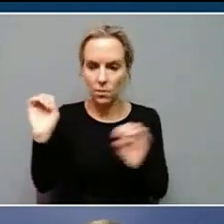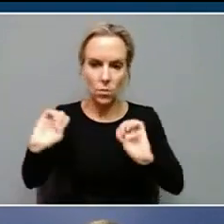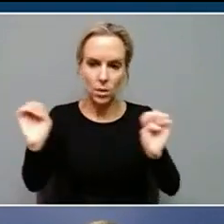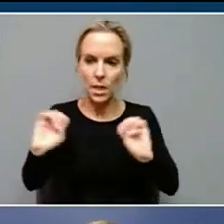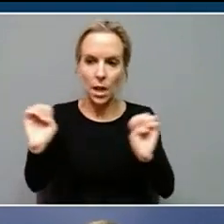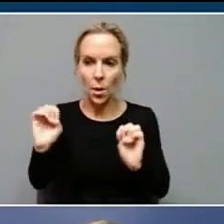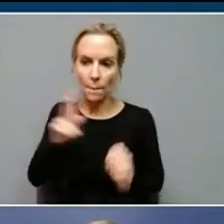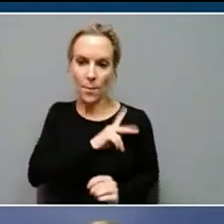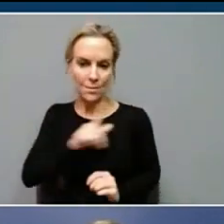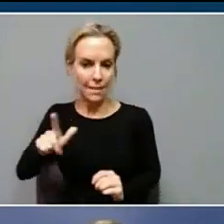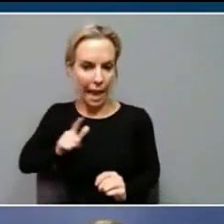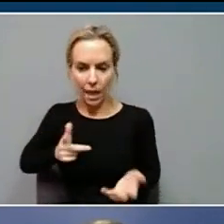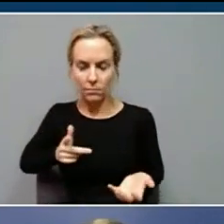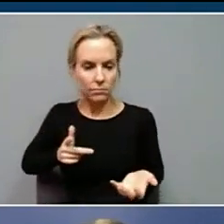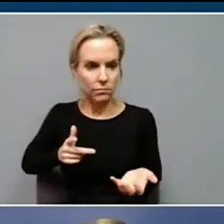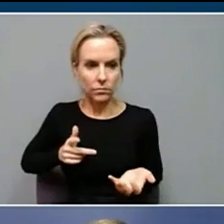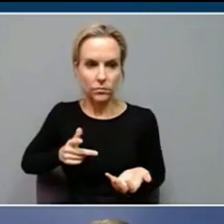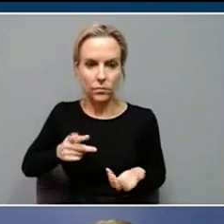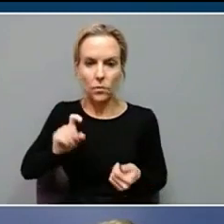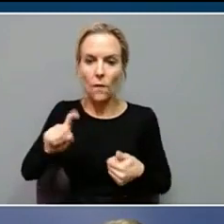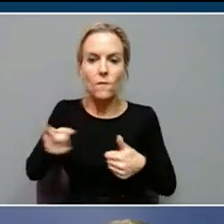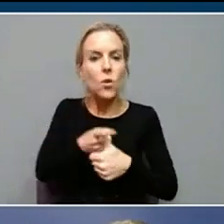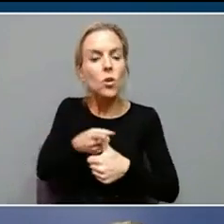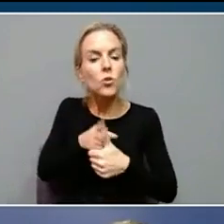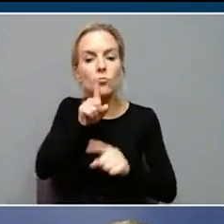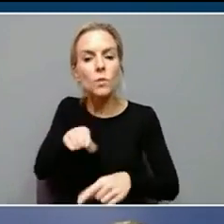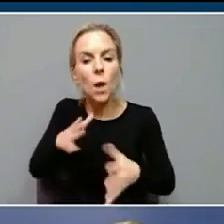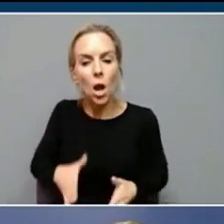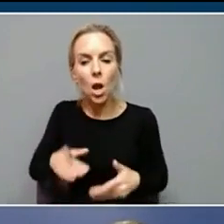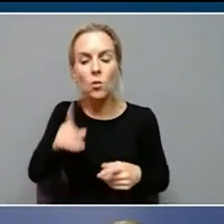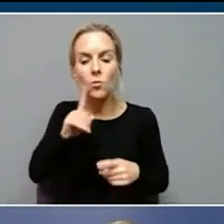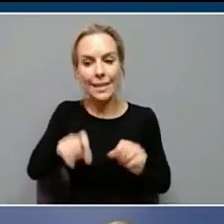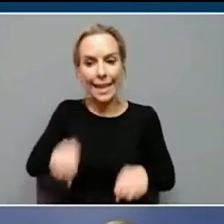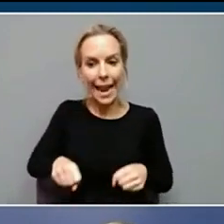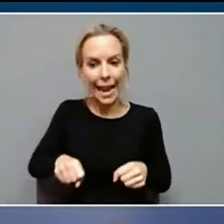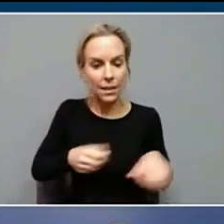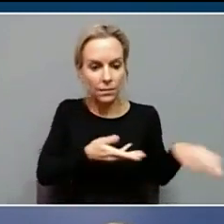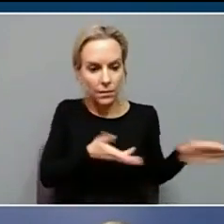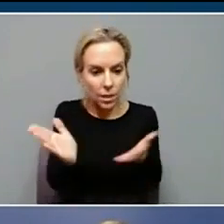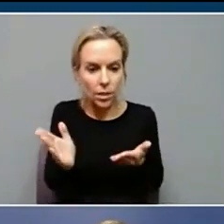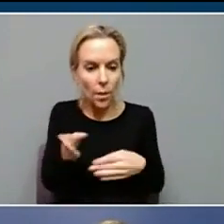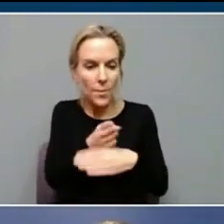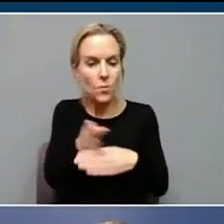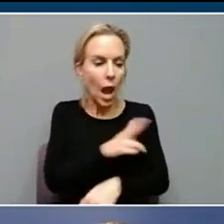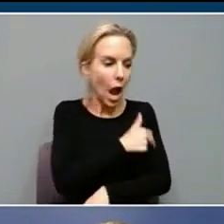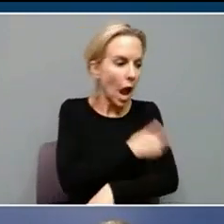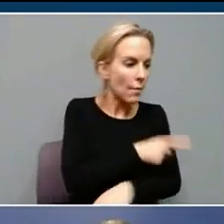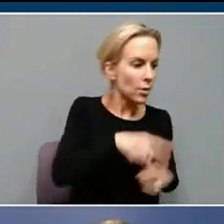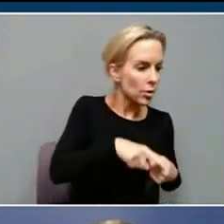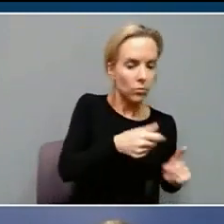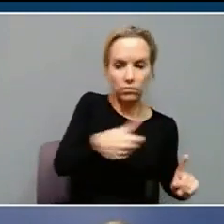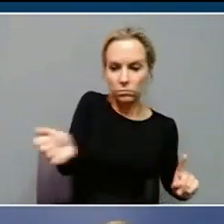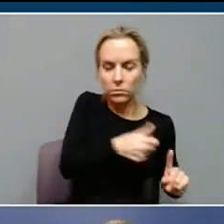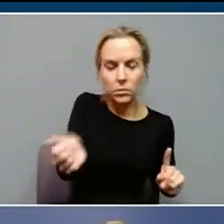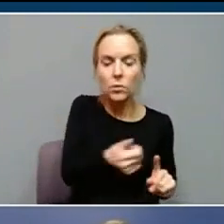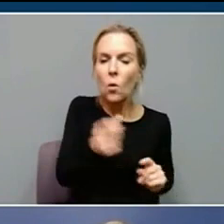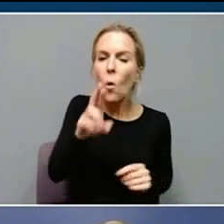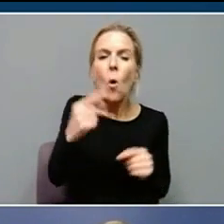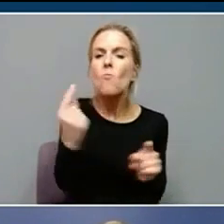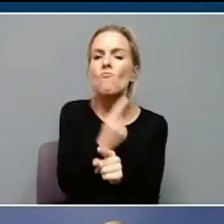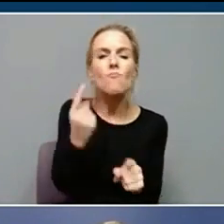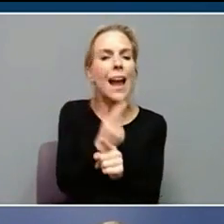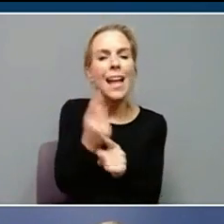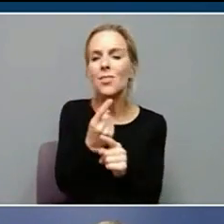personnel, first responders to transfer people between hospitals when they needed to, or to run regular emergency runs